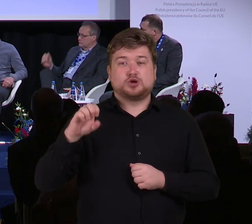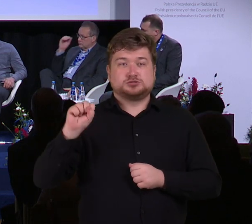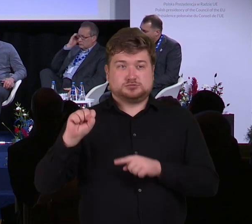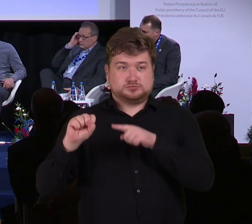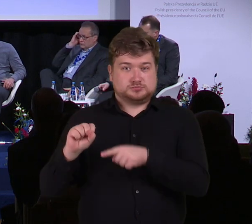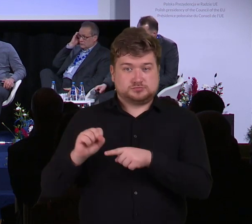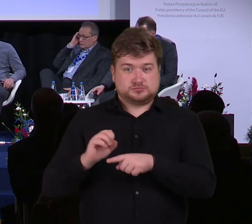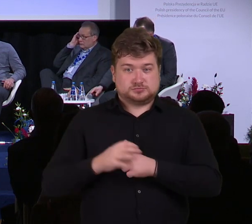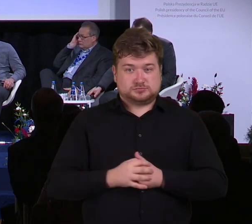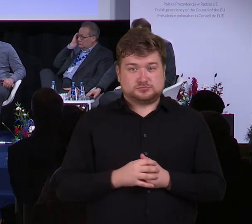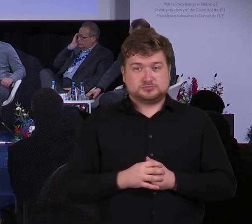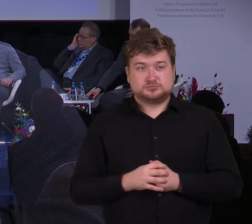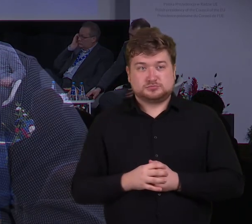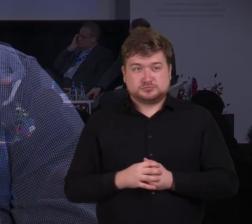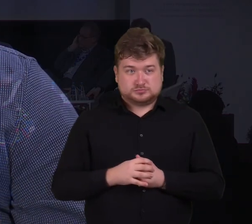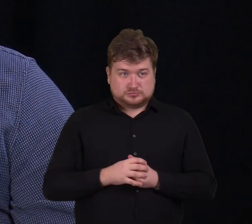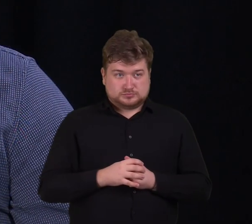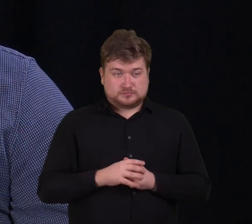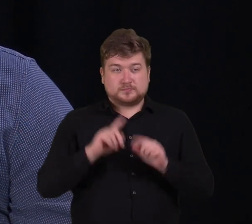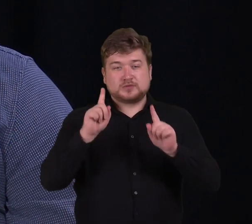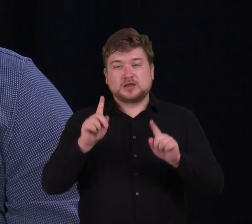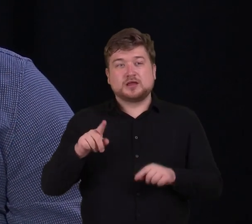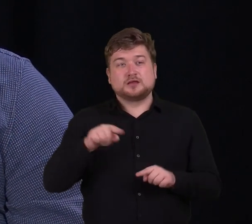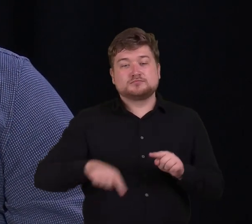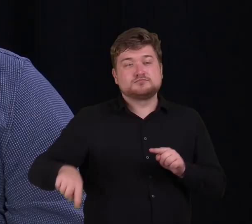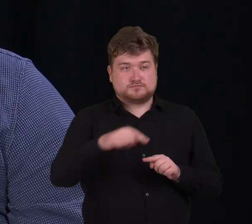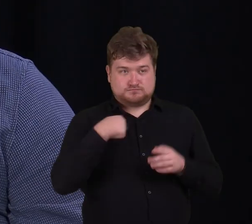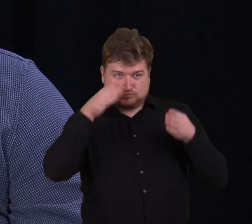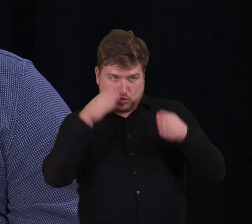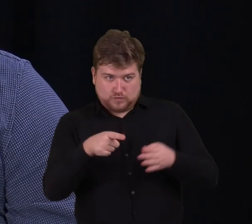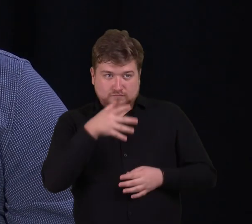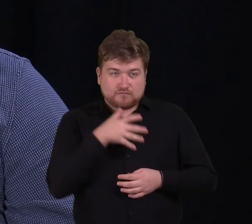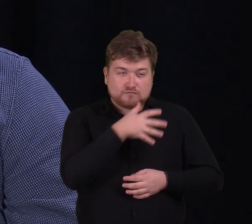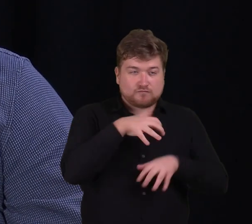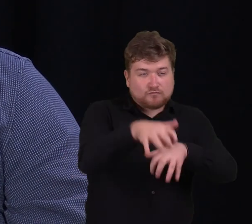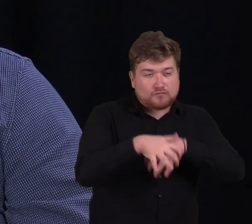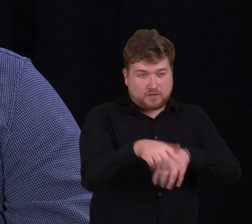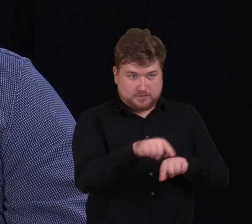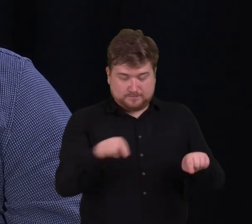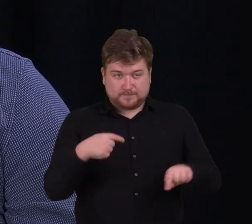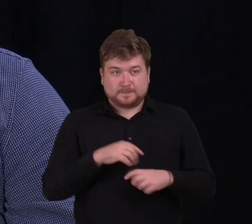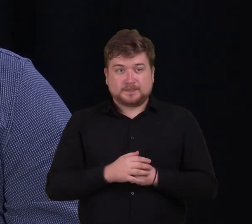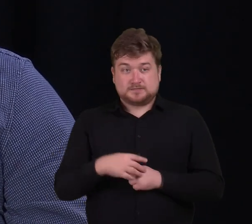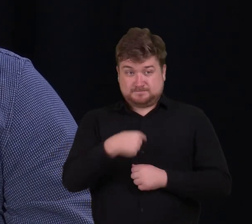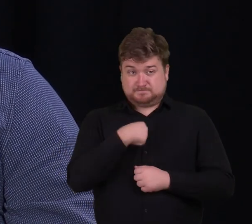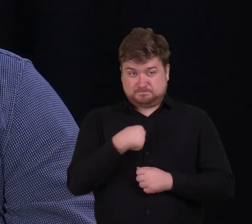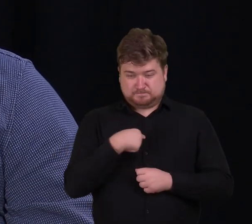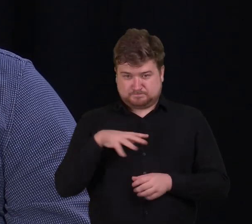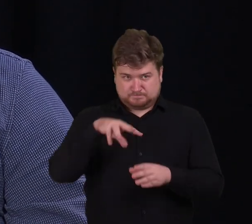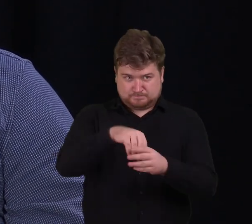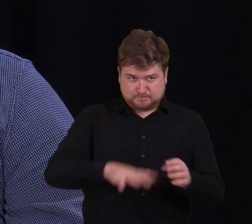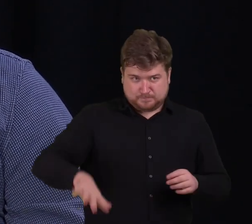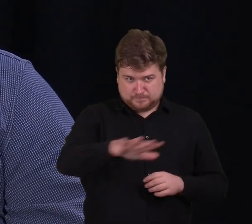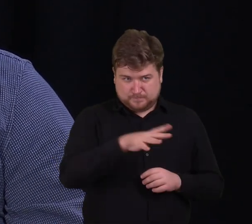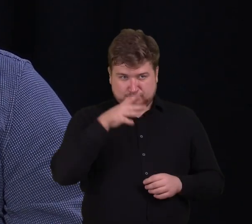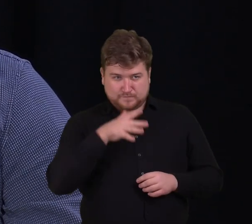rural areas. I would say that in our area, the most added value were transnational projects of cooperation that are